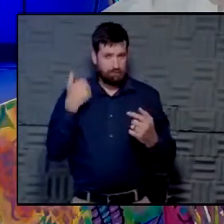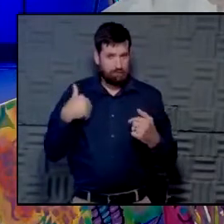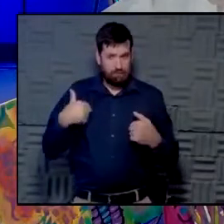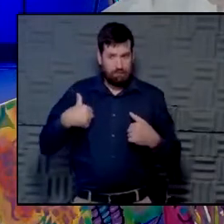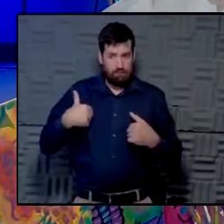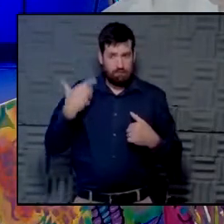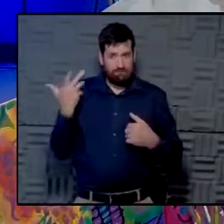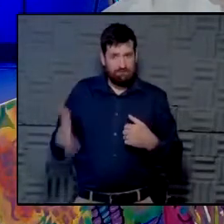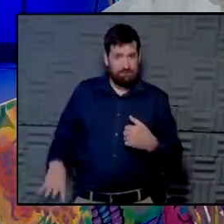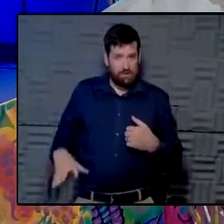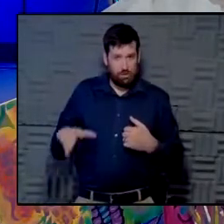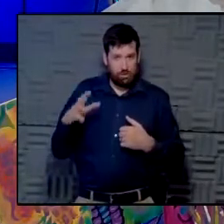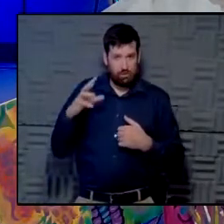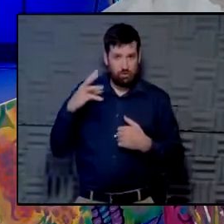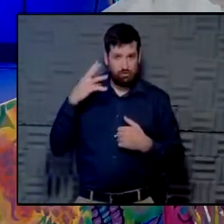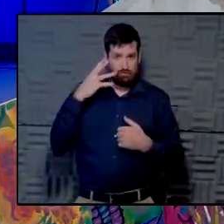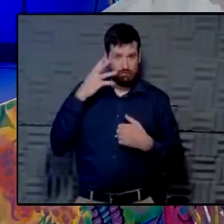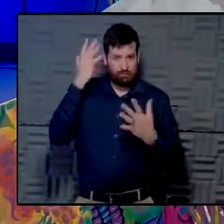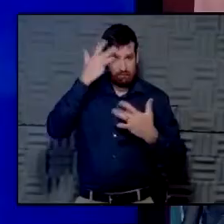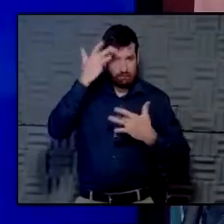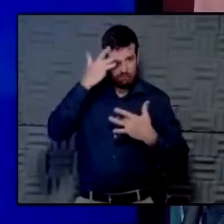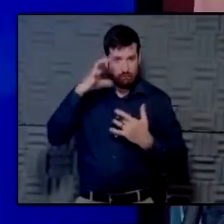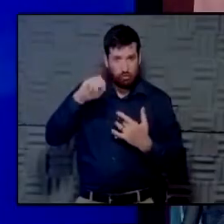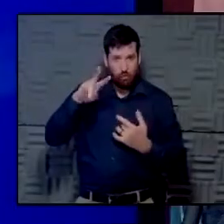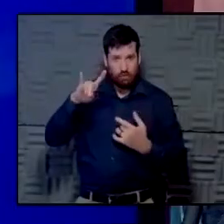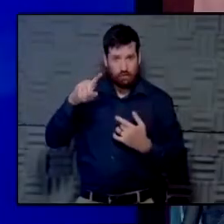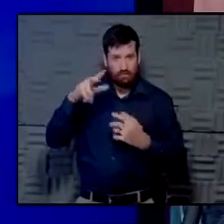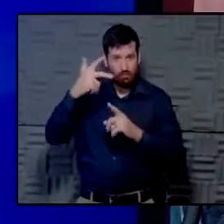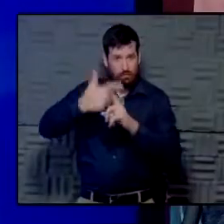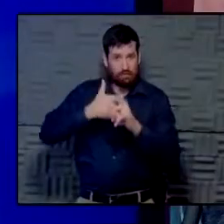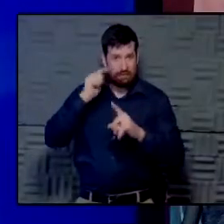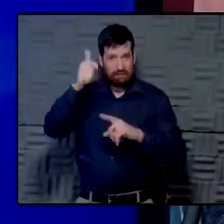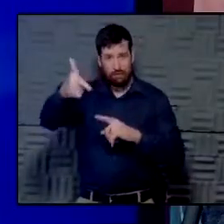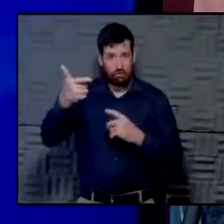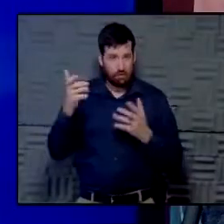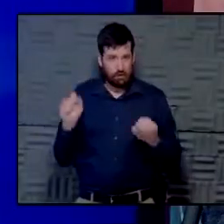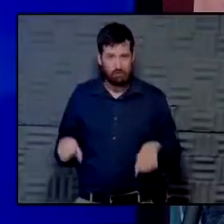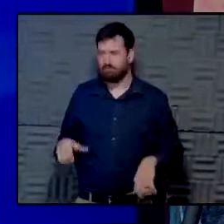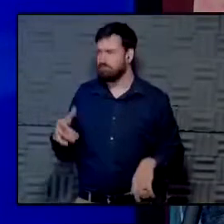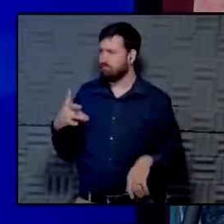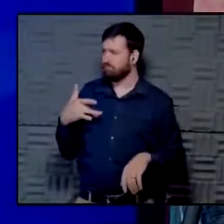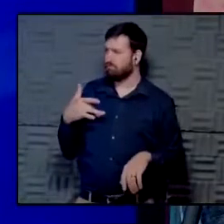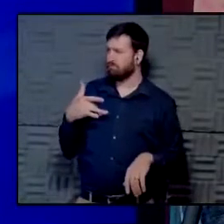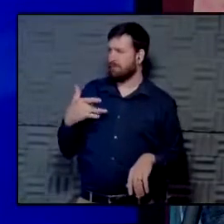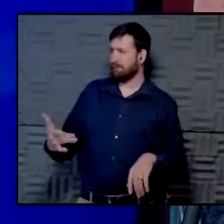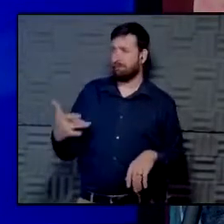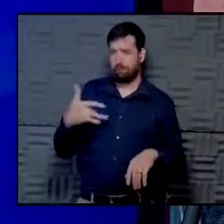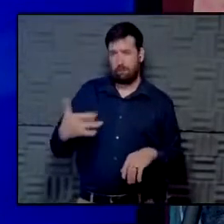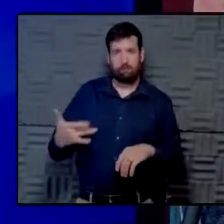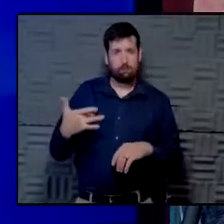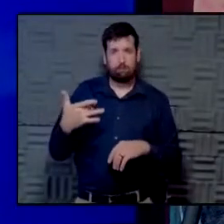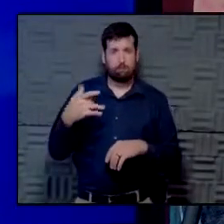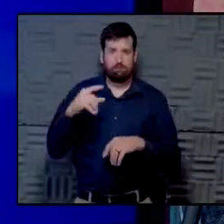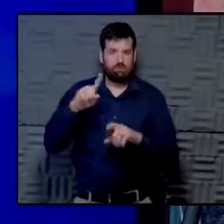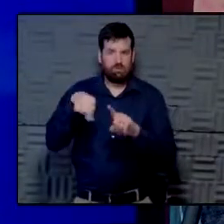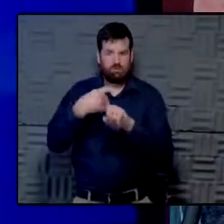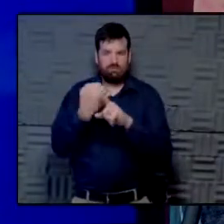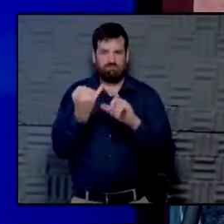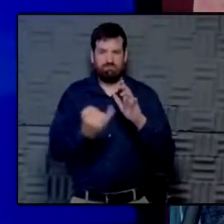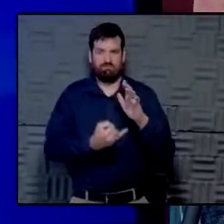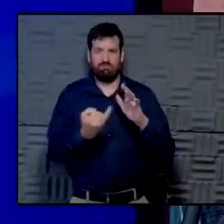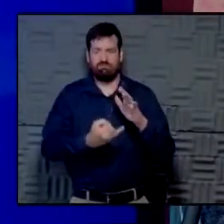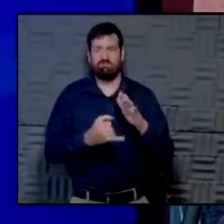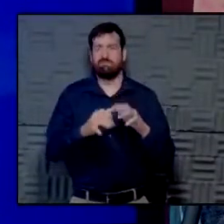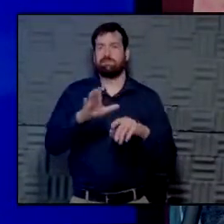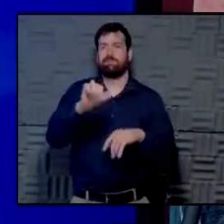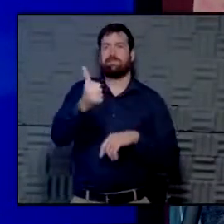of COVID-19, are you safe to be around? And After 3 months. Oh, 3 months I mean, have gone by. usually we say that you just need to have that isolation